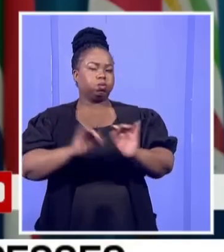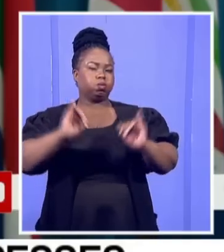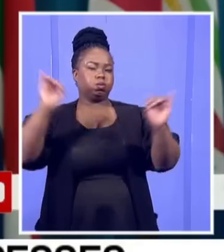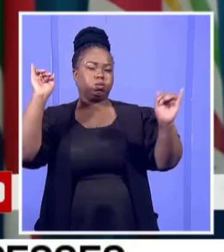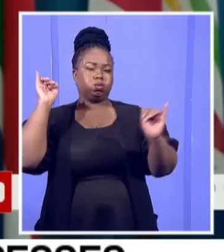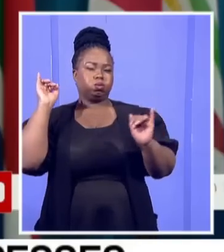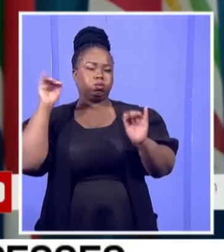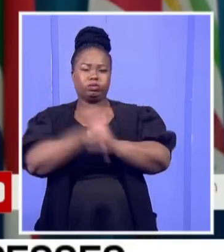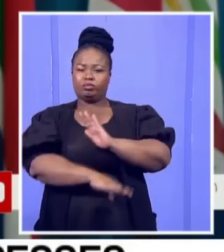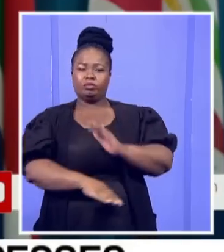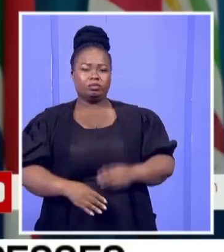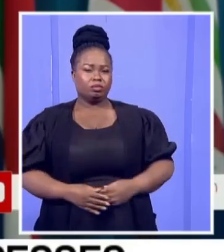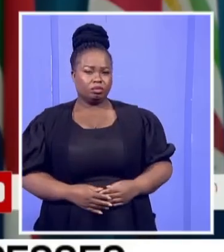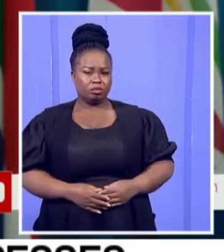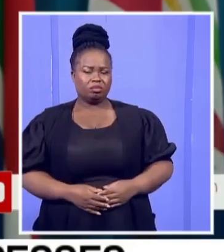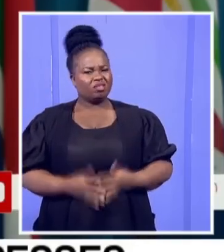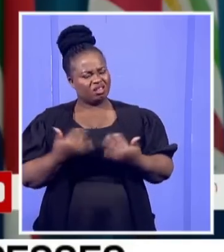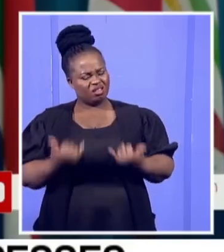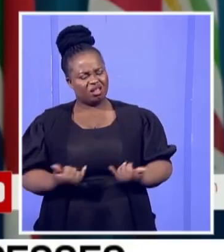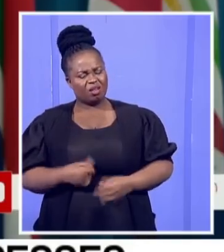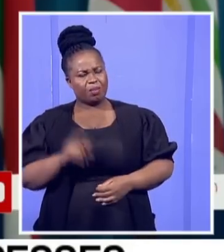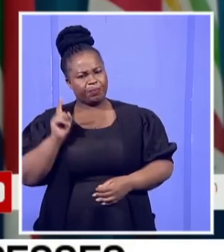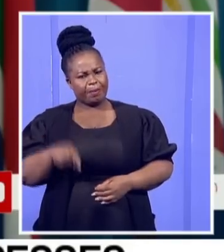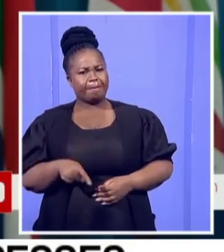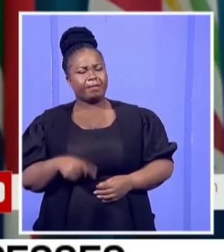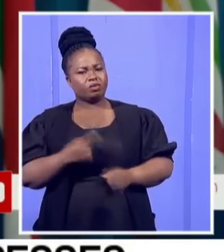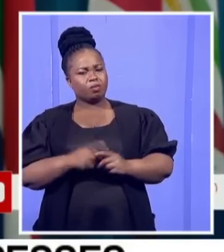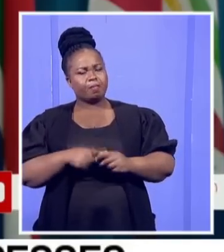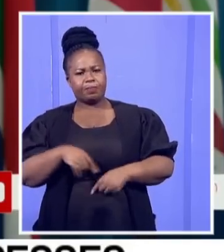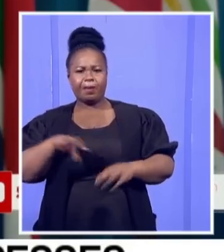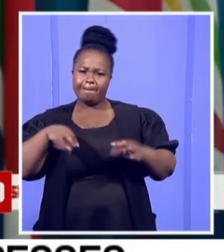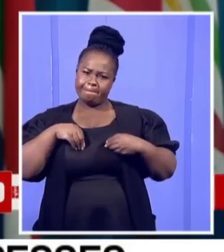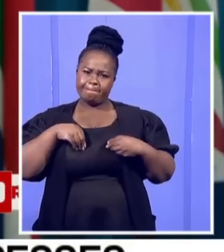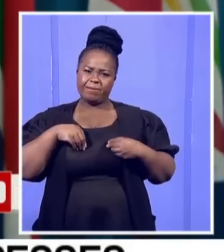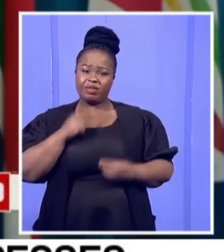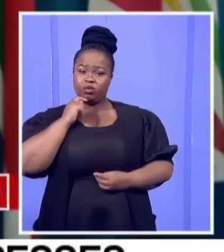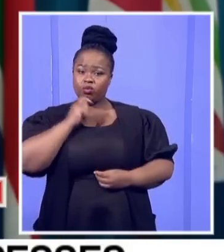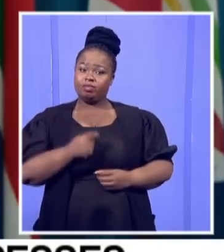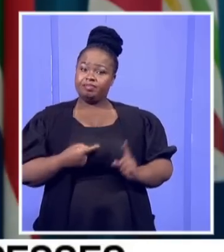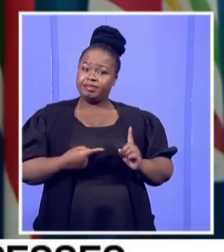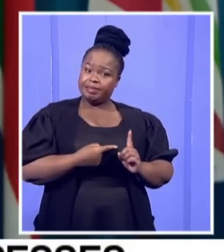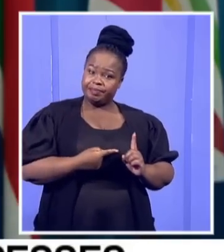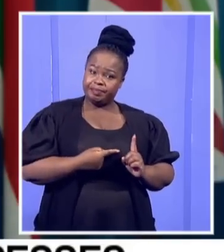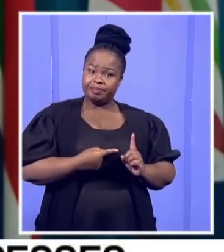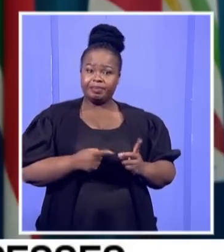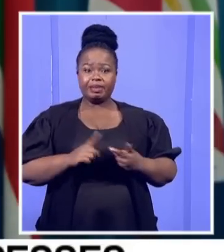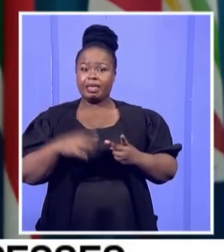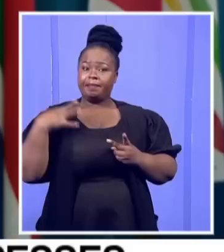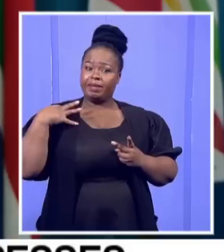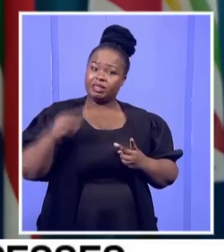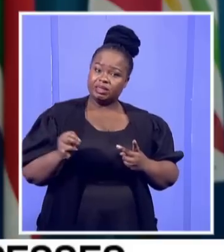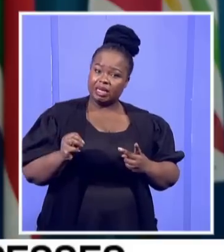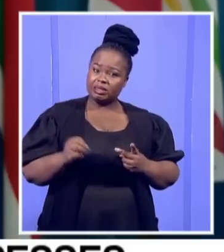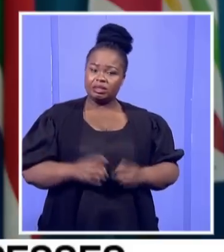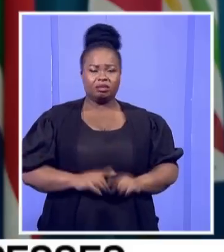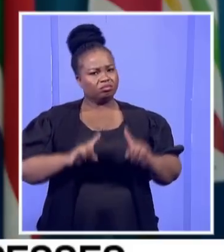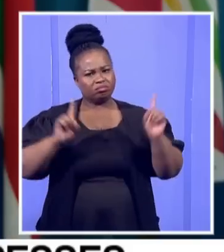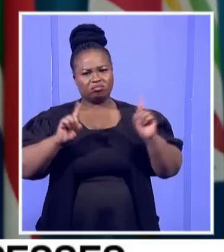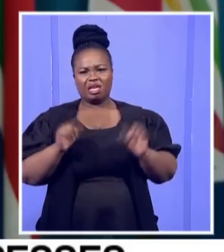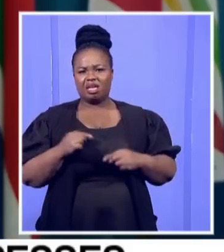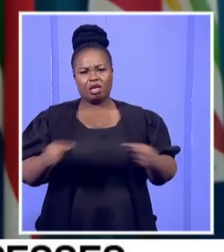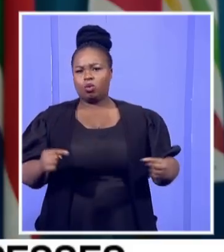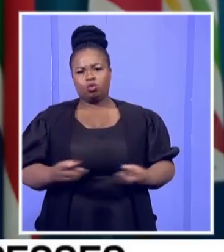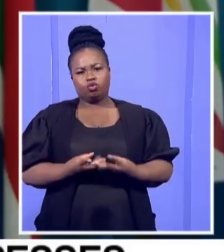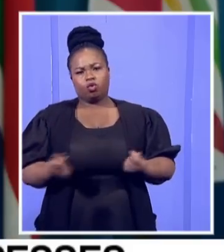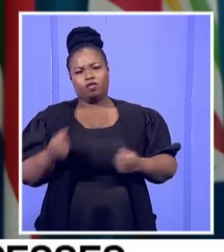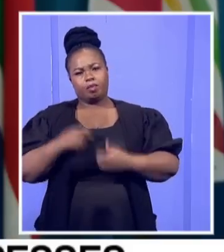sharply. He now needs to face the sober reality that neither he nor his ministers are actually capable of